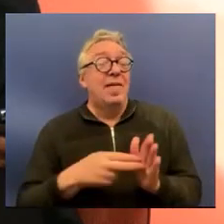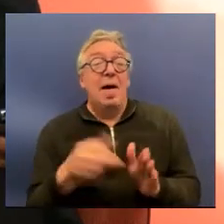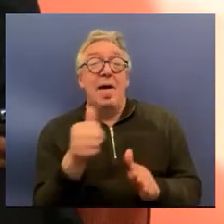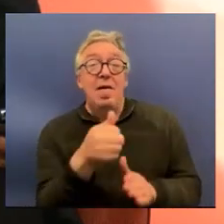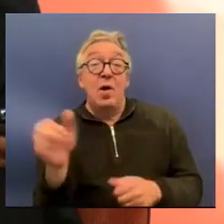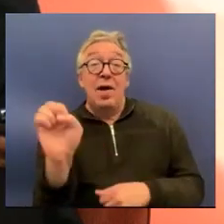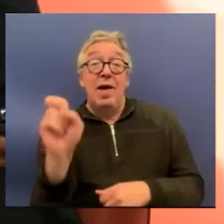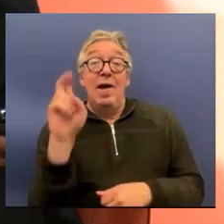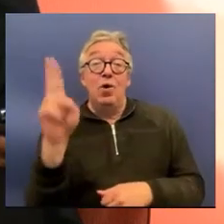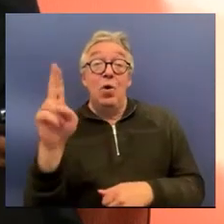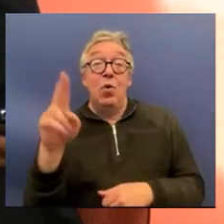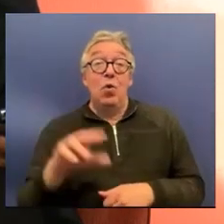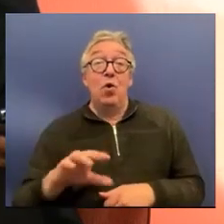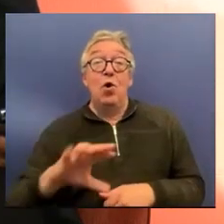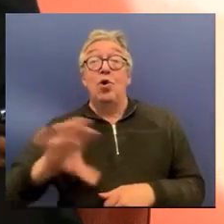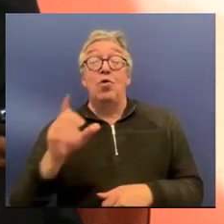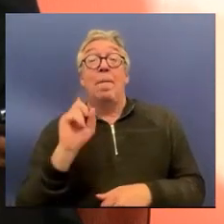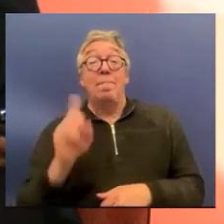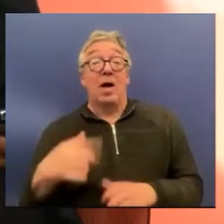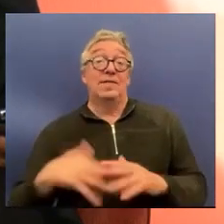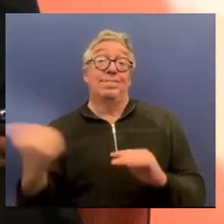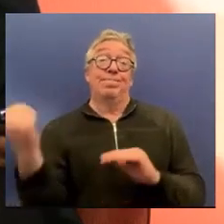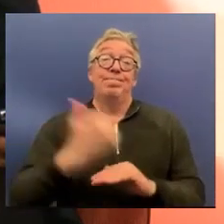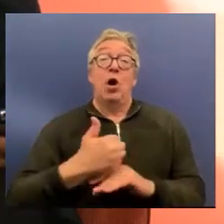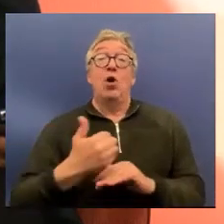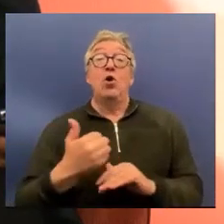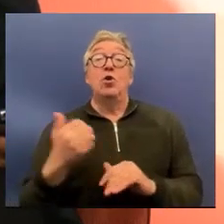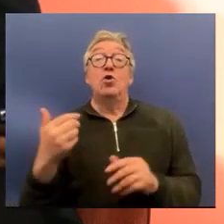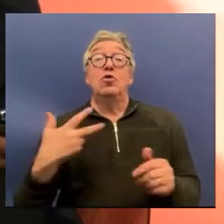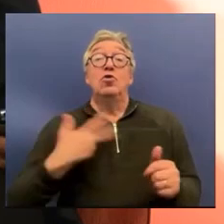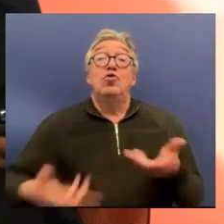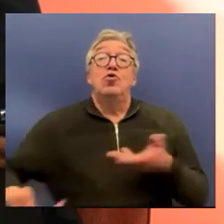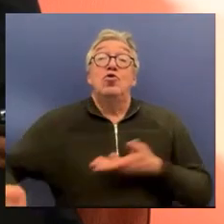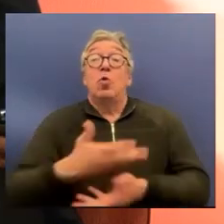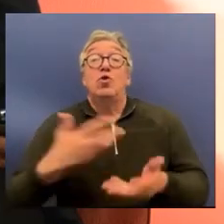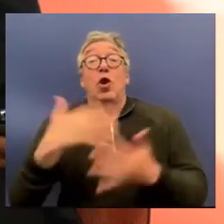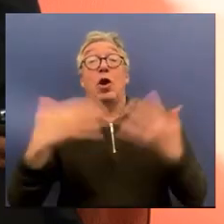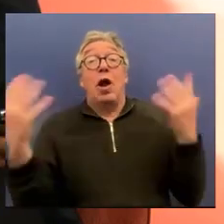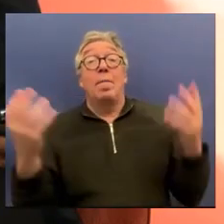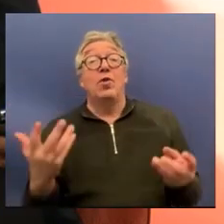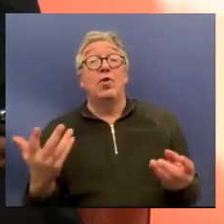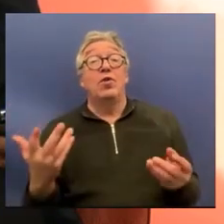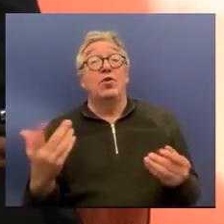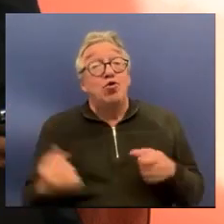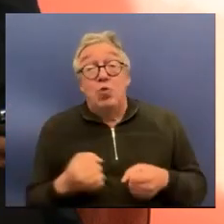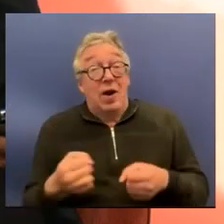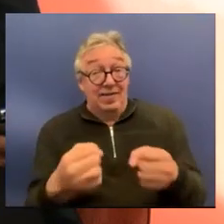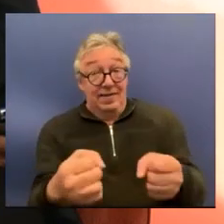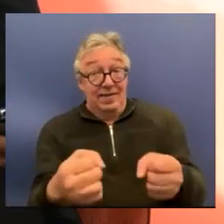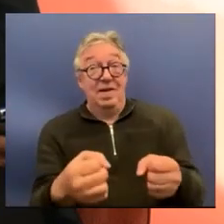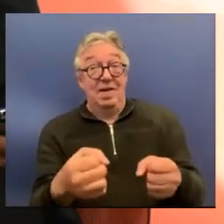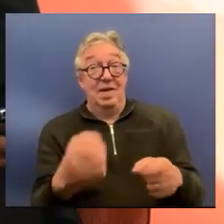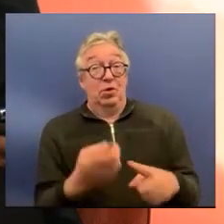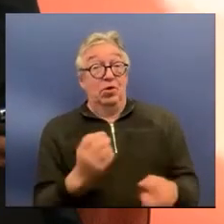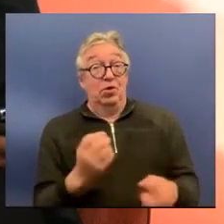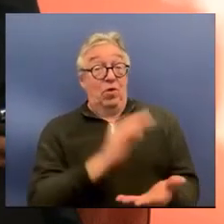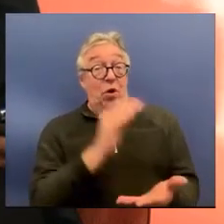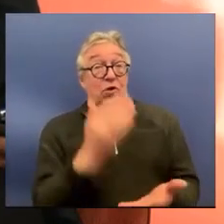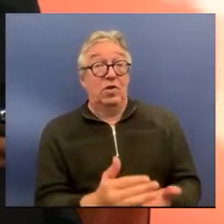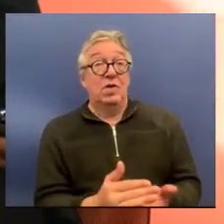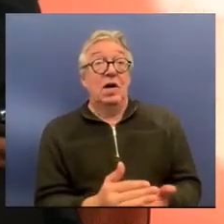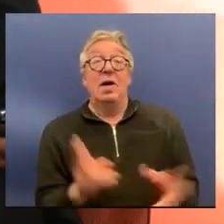Fund projects and strategy. And very often, you know, when it is about social climate